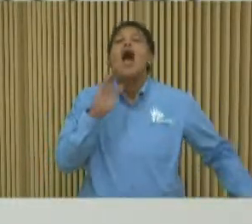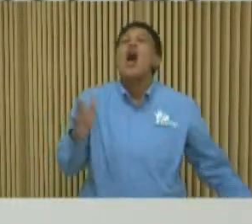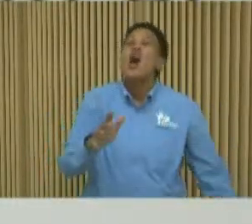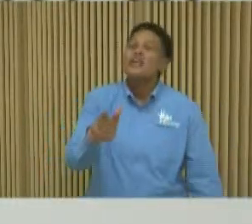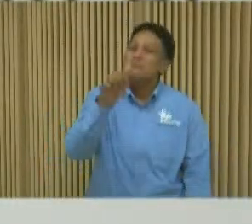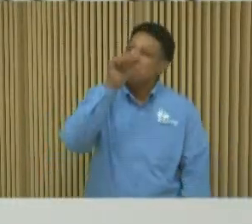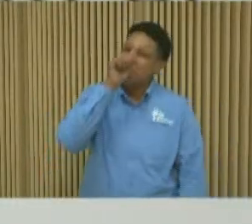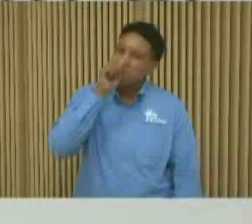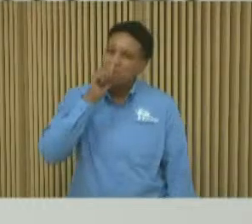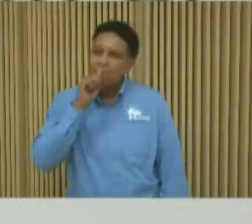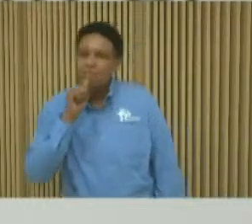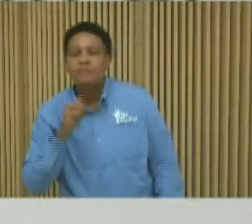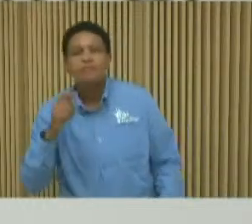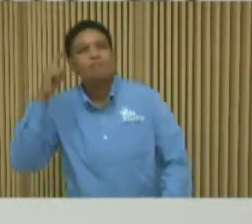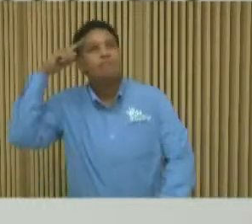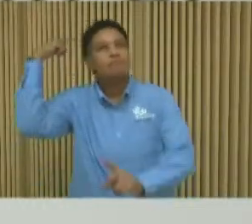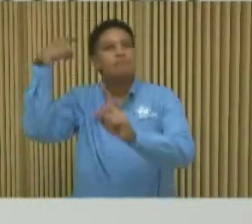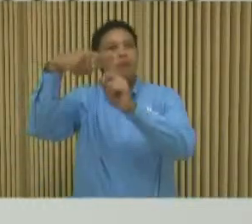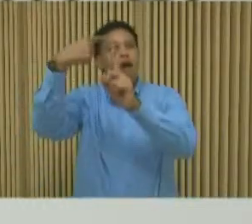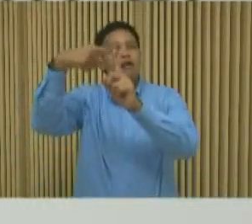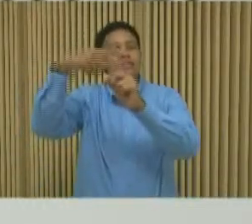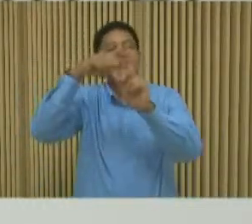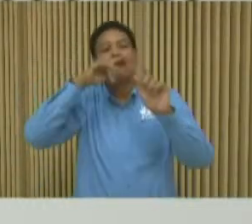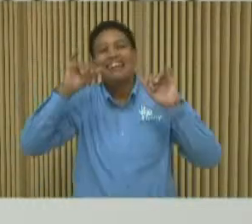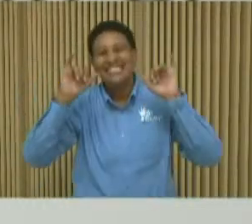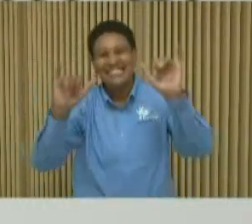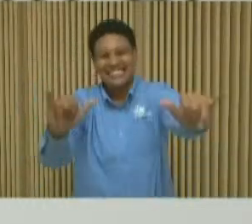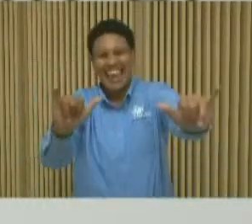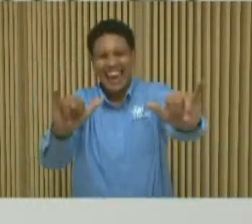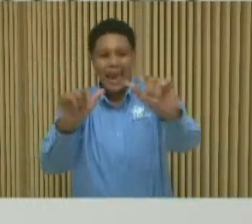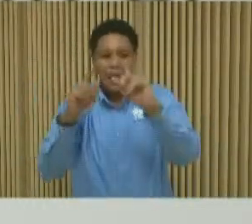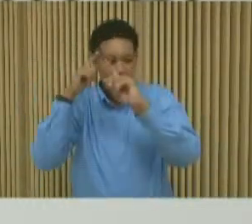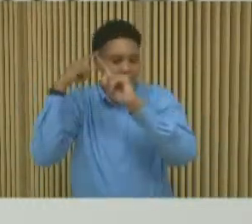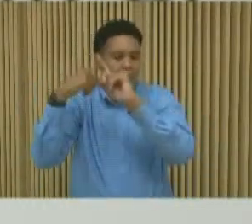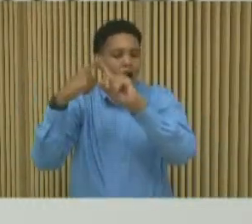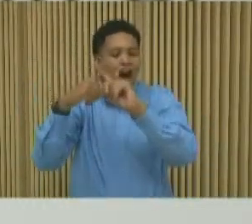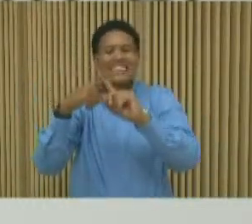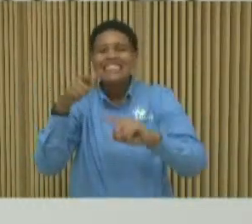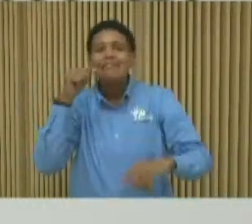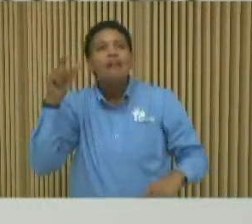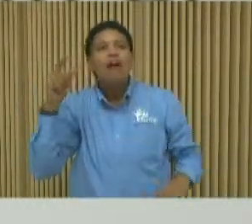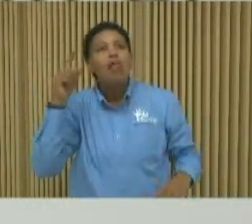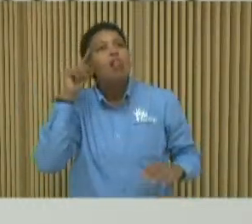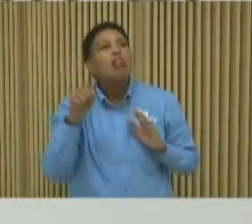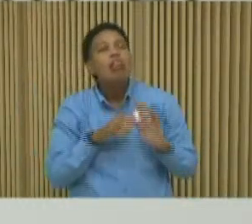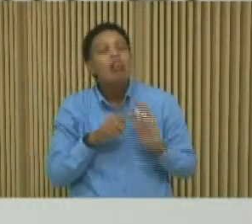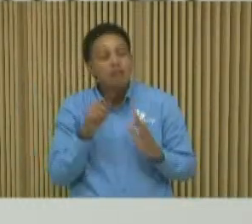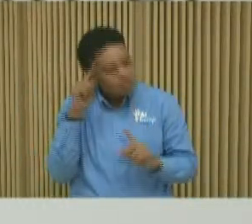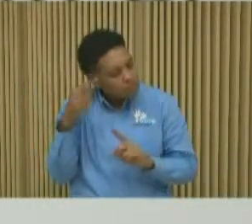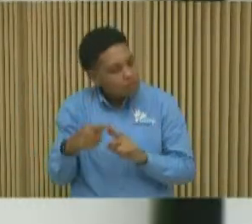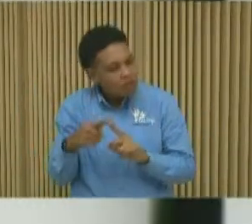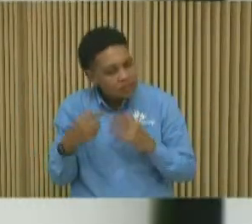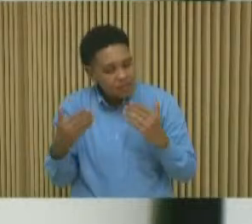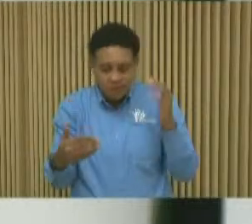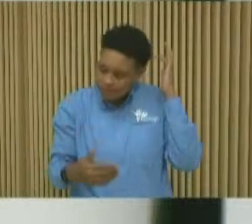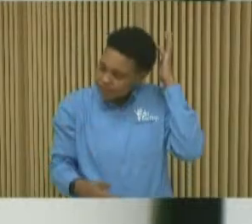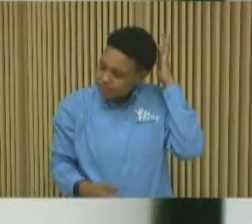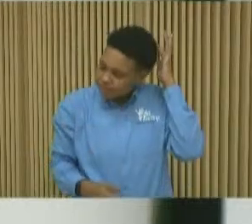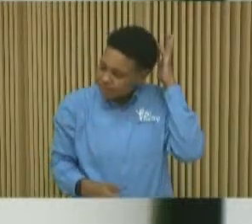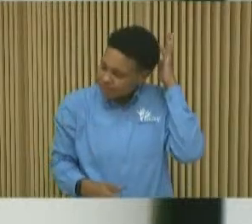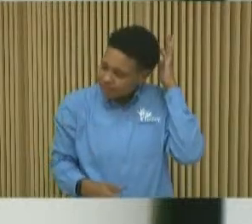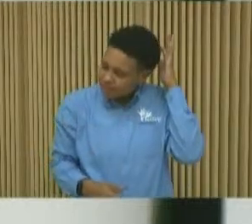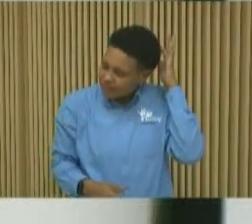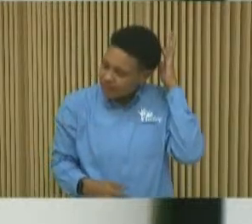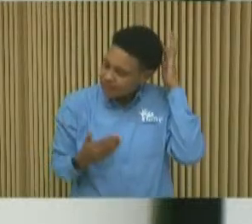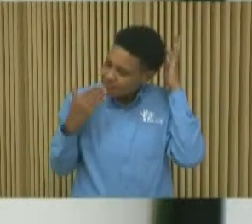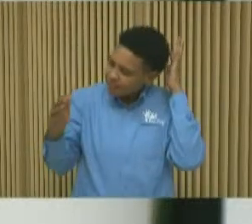move towards the positive and stay on the course that they have. Path. Yes. I totally get you, Mrs. Palmer. Yes. But I have a question